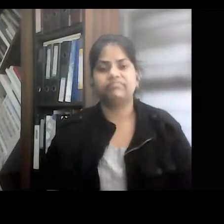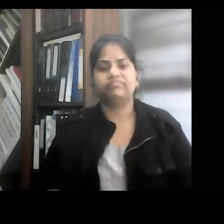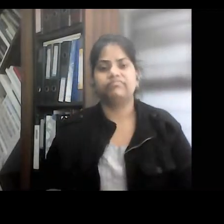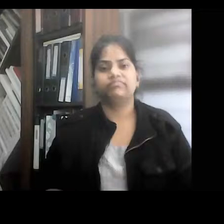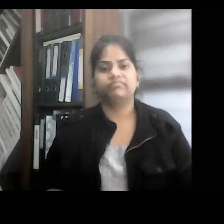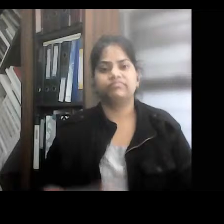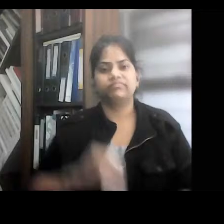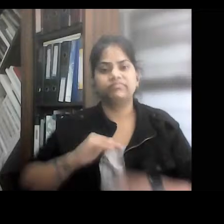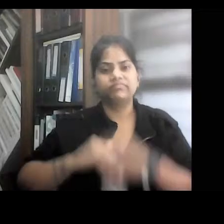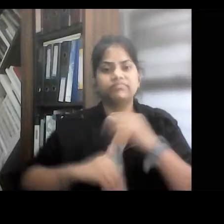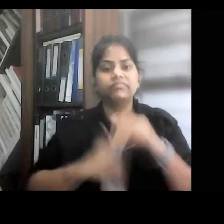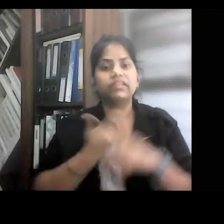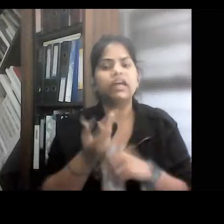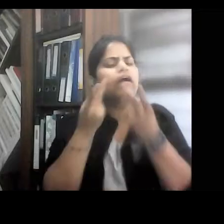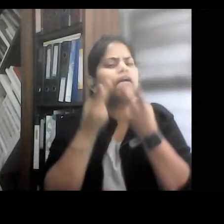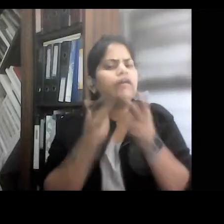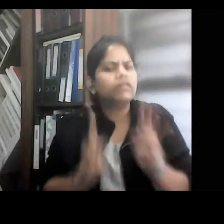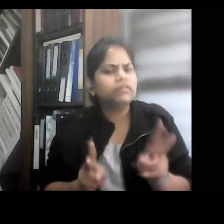present times.